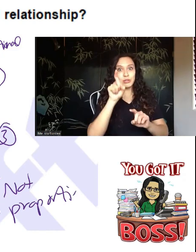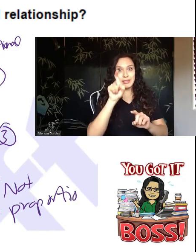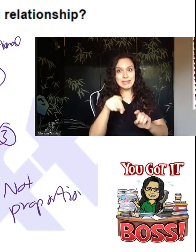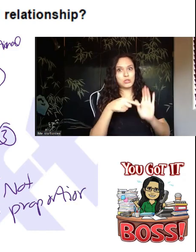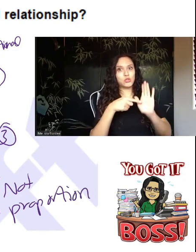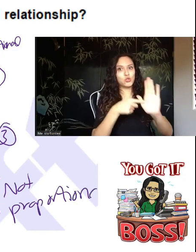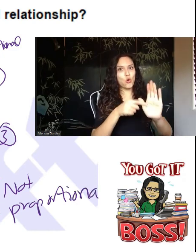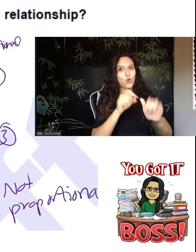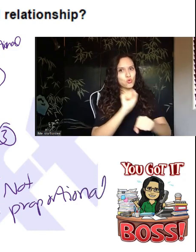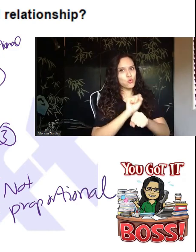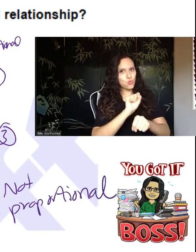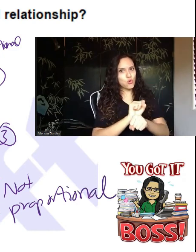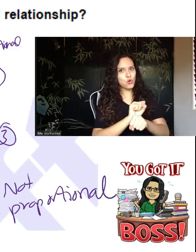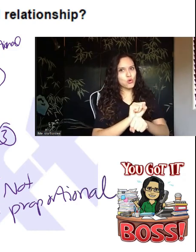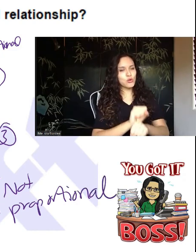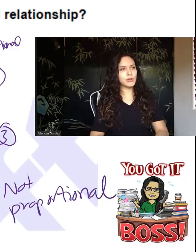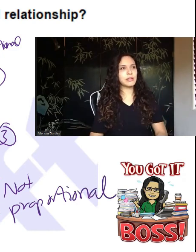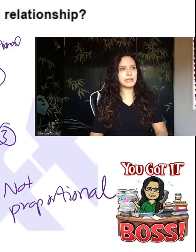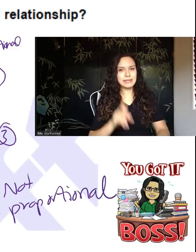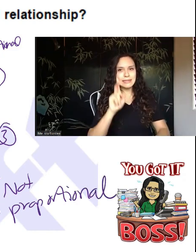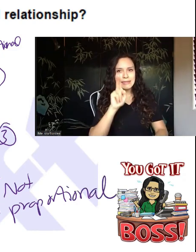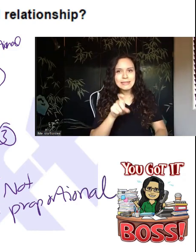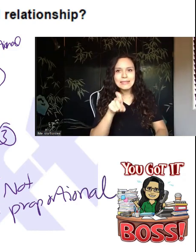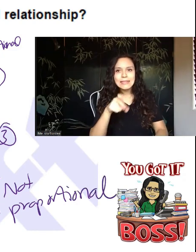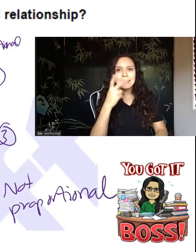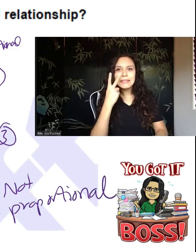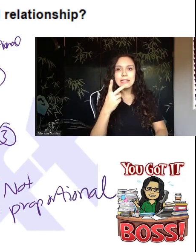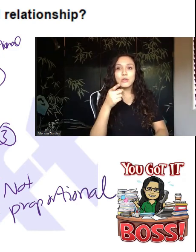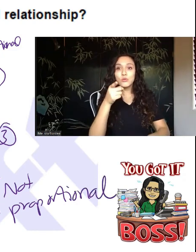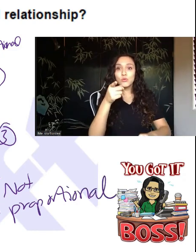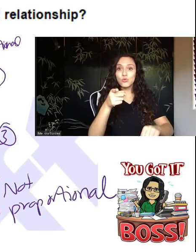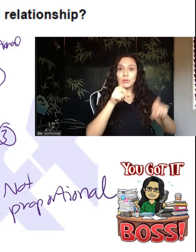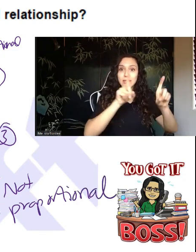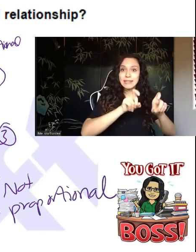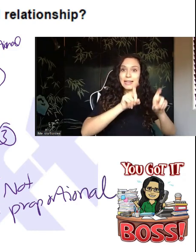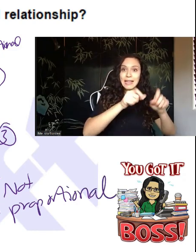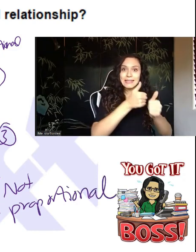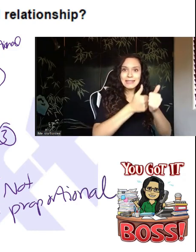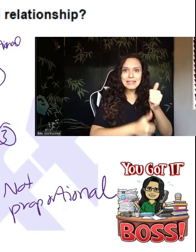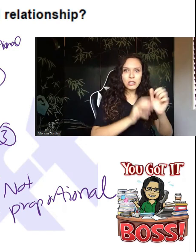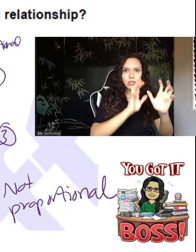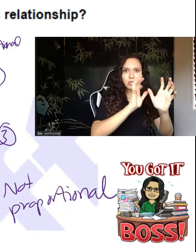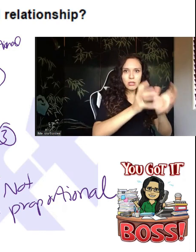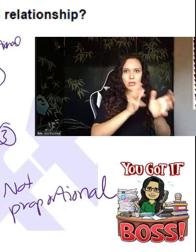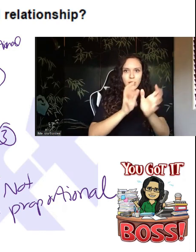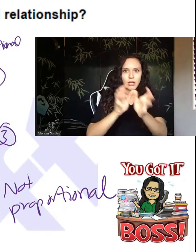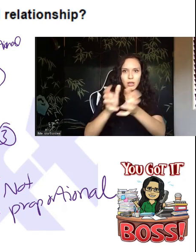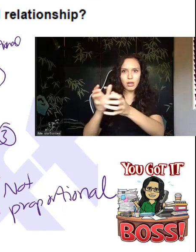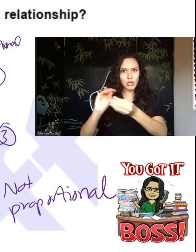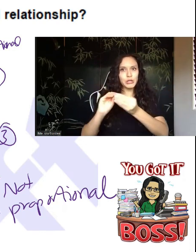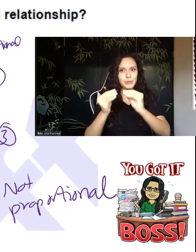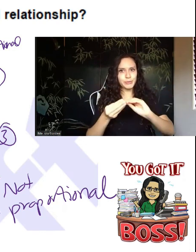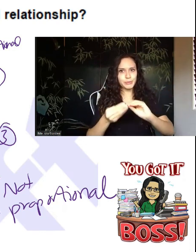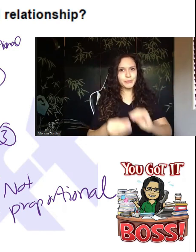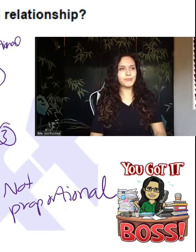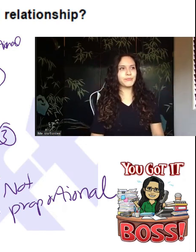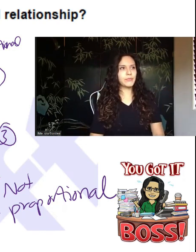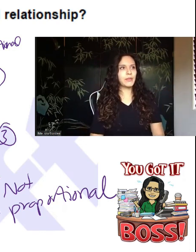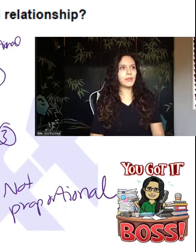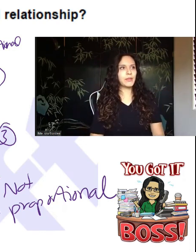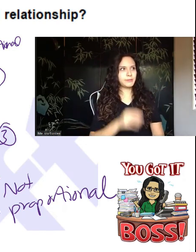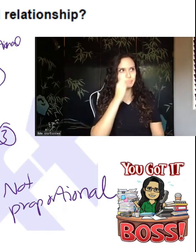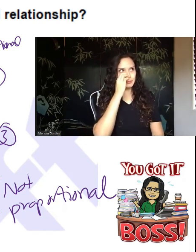So this is a work I need to see. If we ask you which one is proportional, we need to see that you're trying each one.